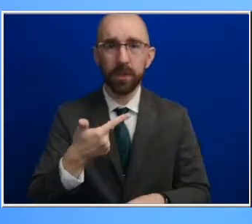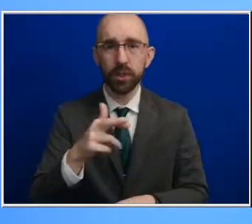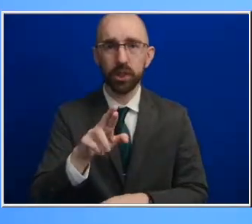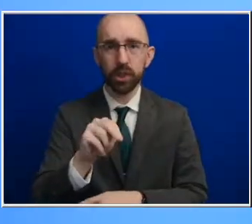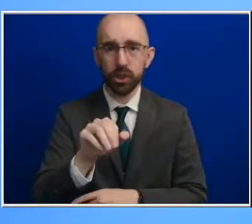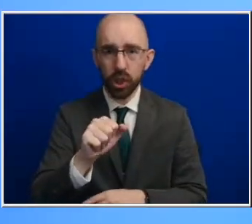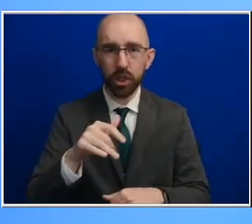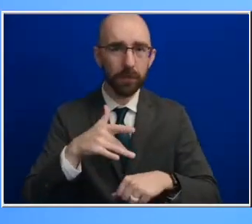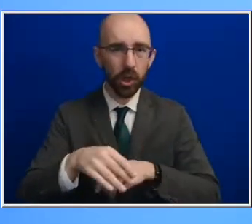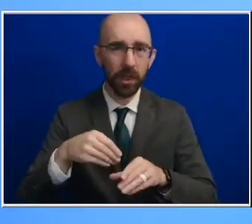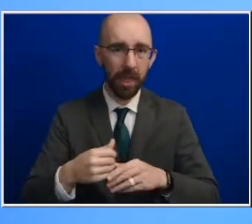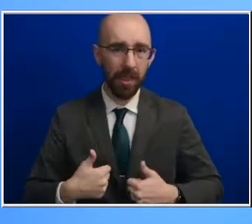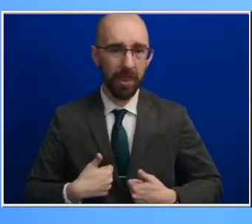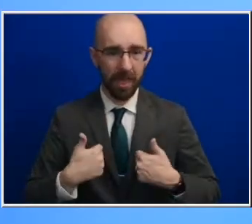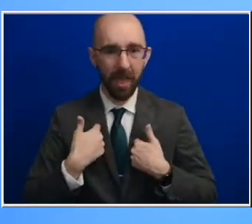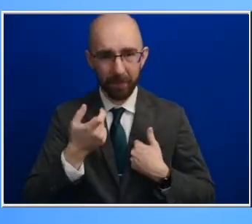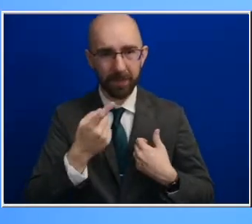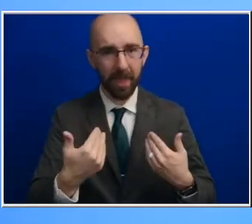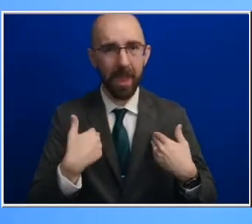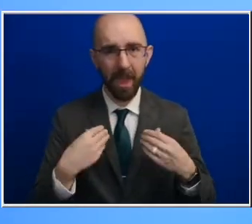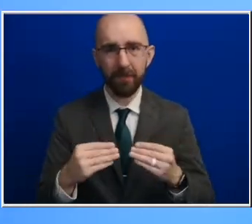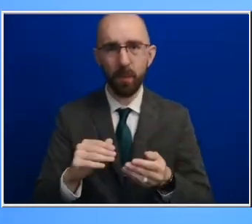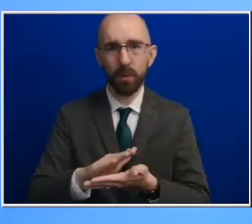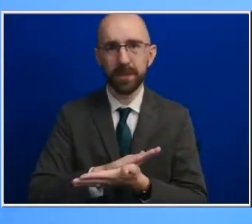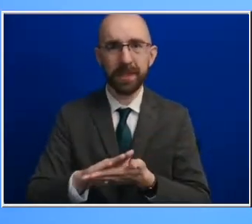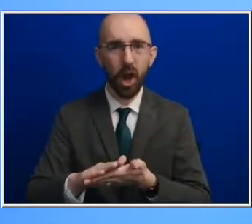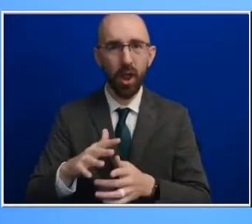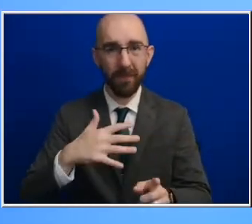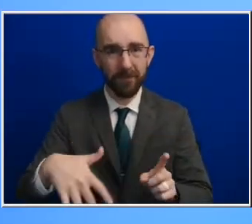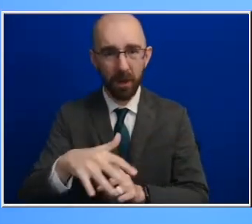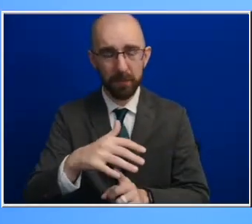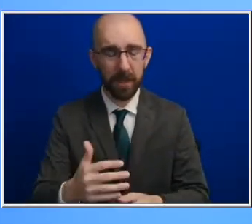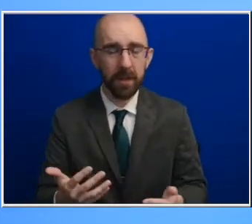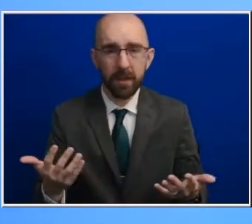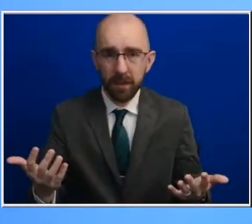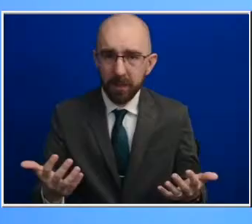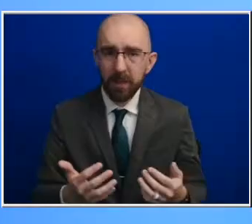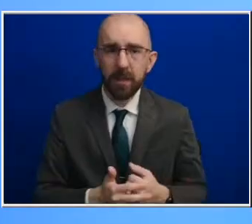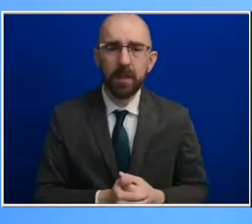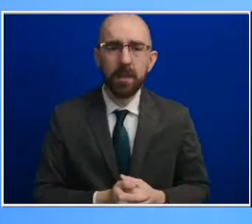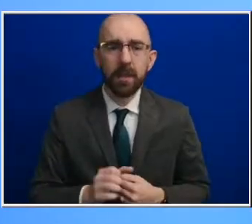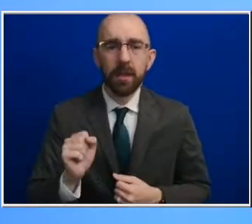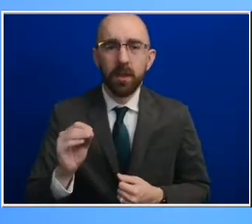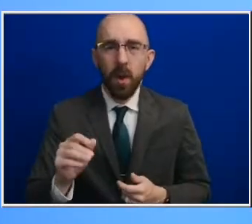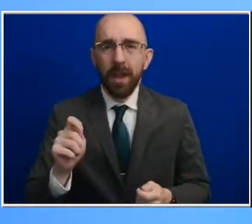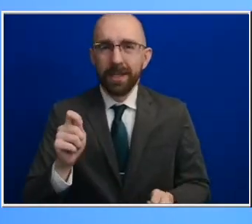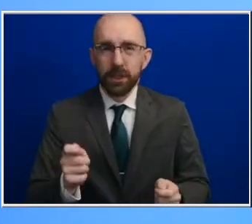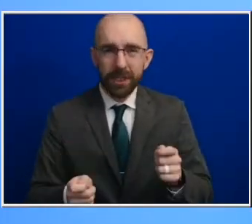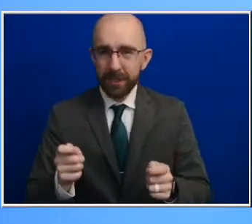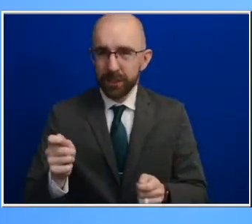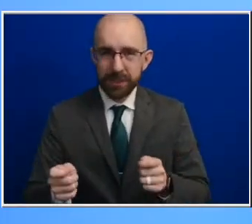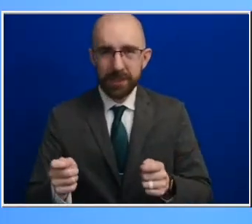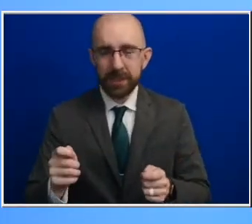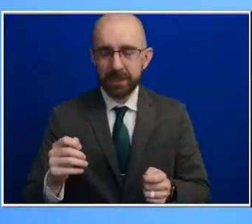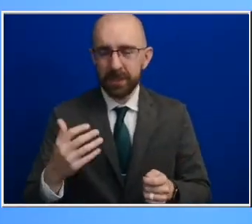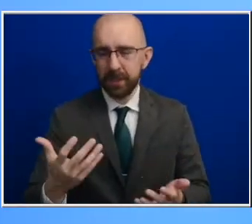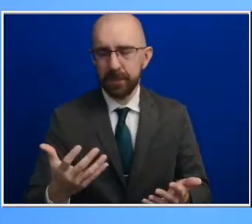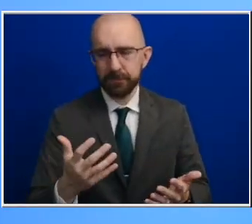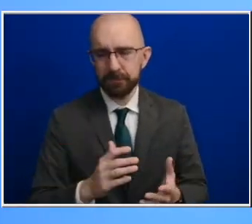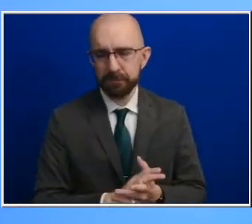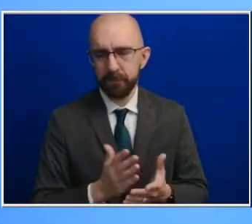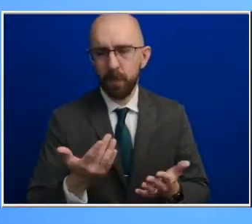life because they have a more sterile environment. And so it changes the what we